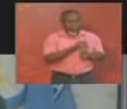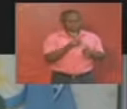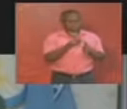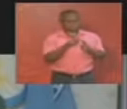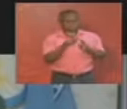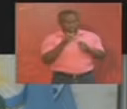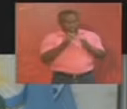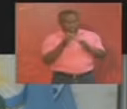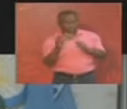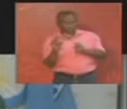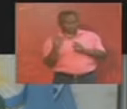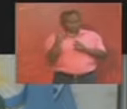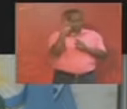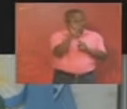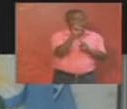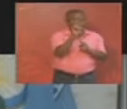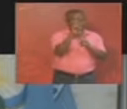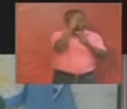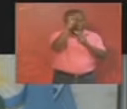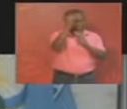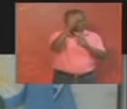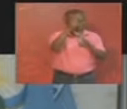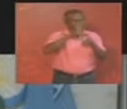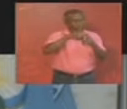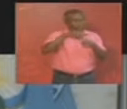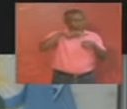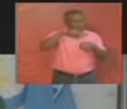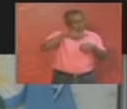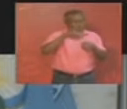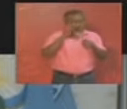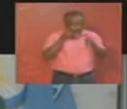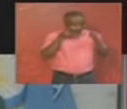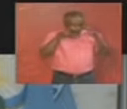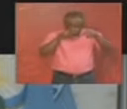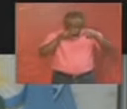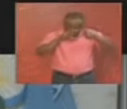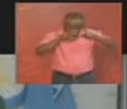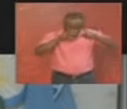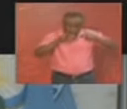home quarantine period. Remind me of the first part of your question, please.